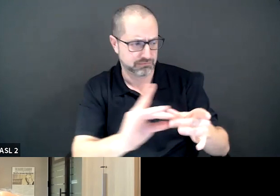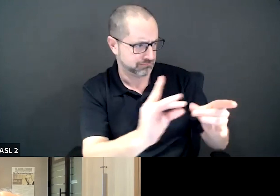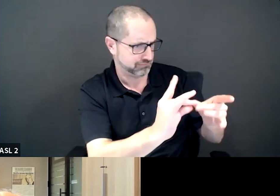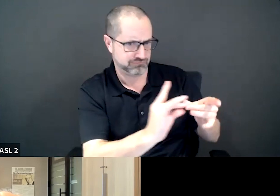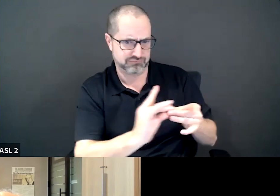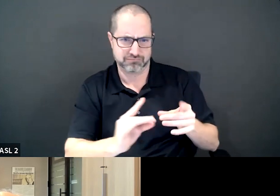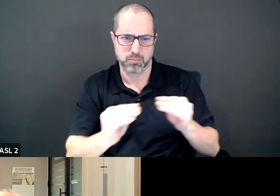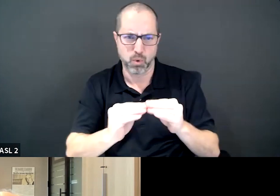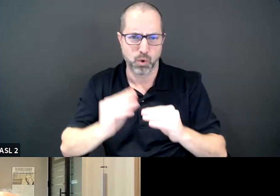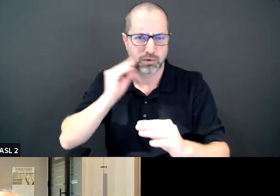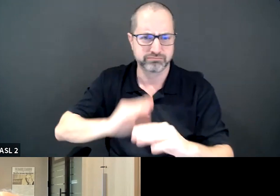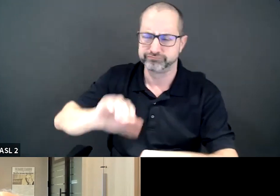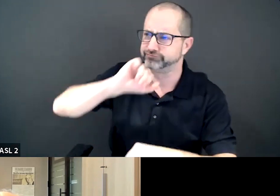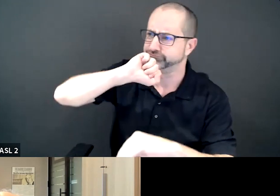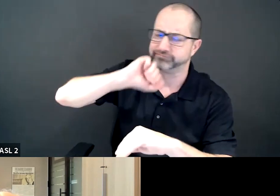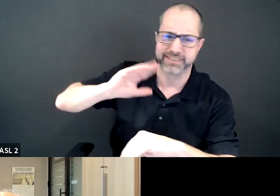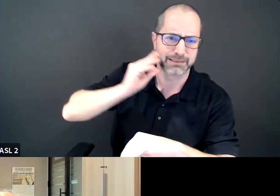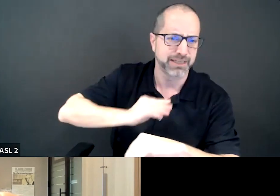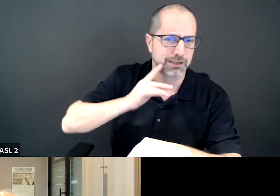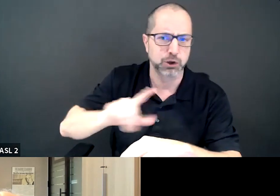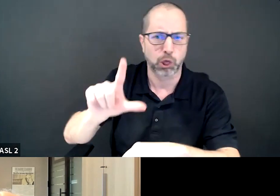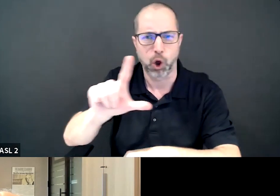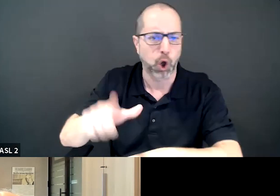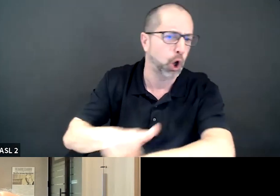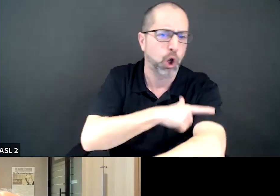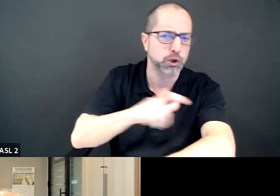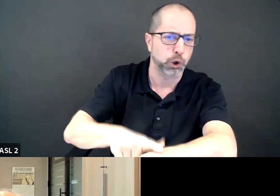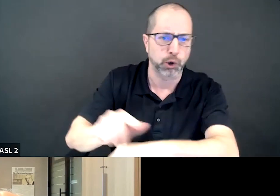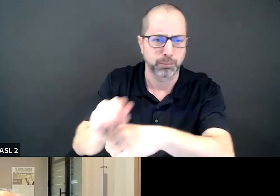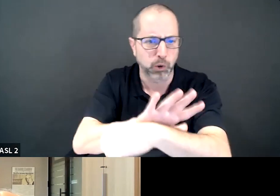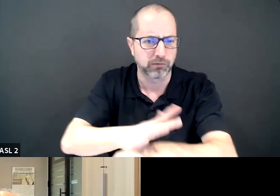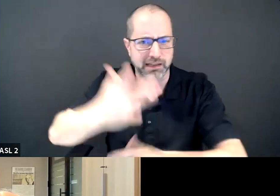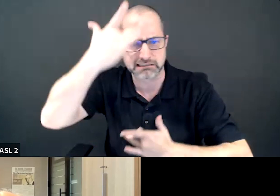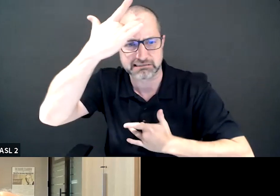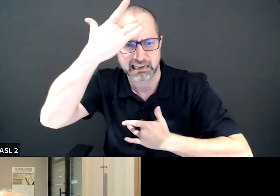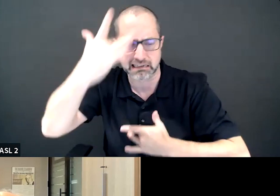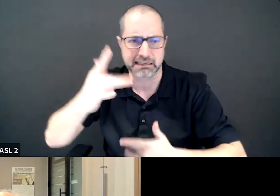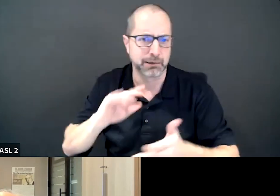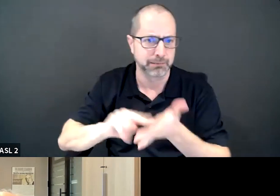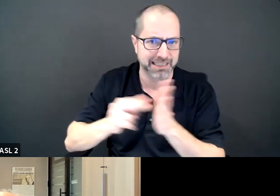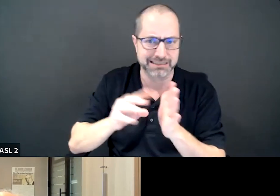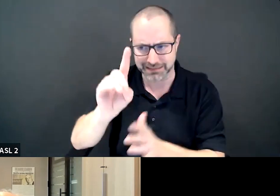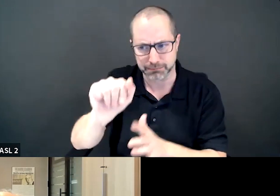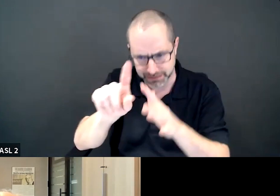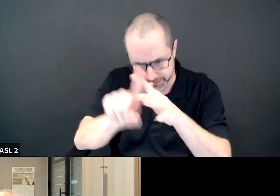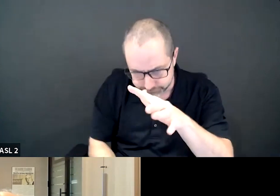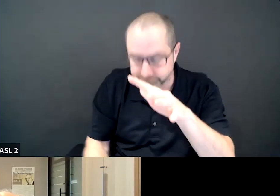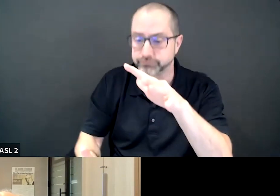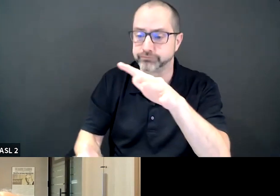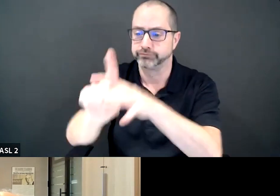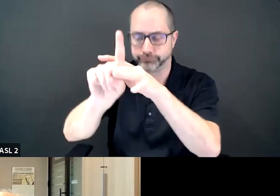experiencing even things like long haul impacts of COVID, and now identifying as a worker with an episodic disability. We know